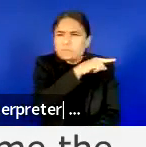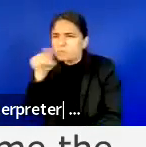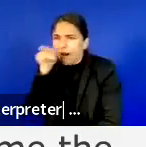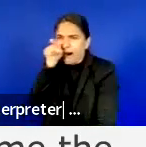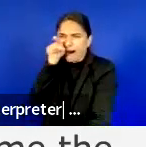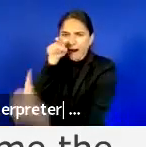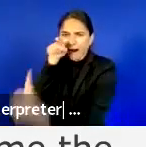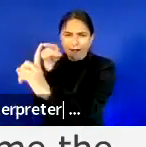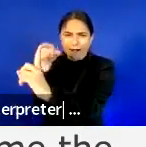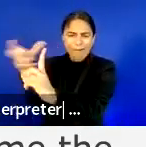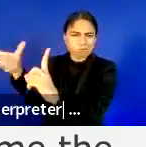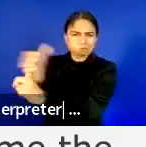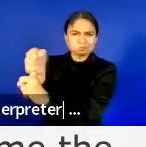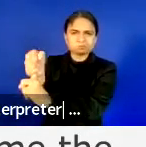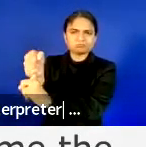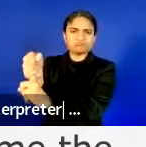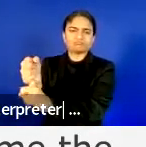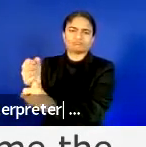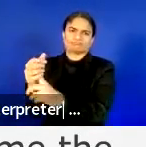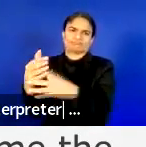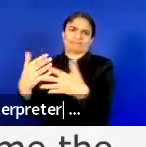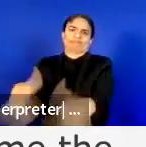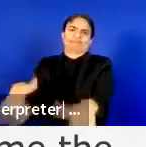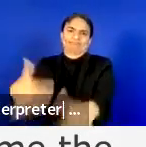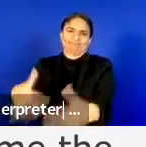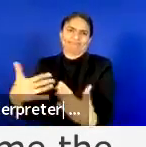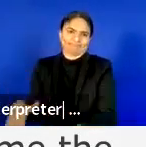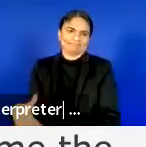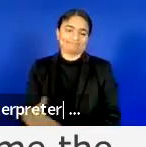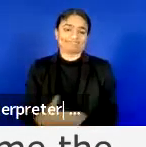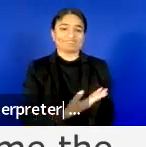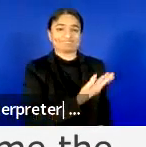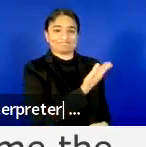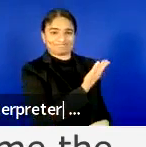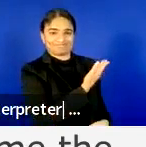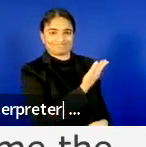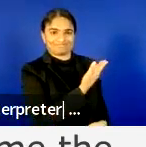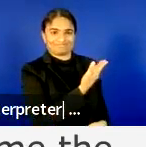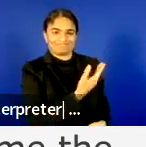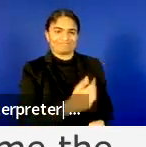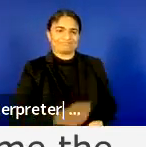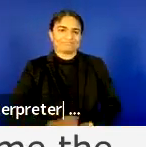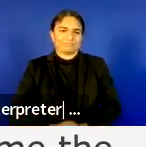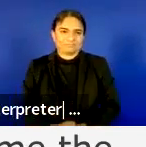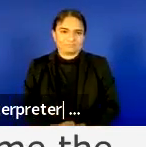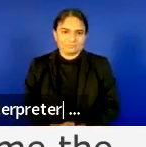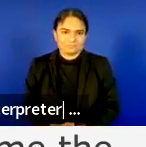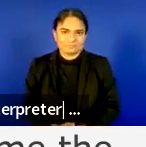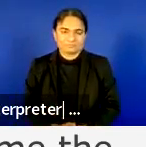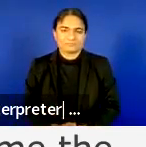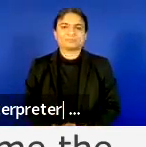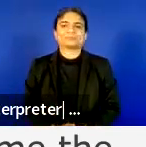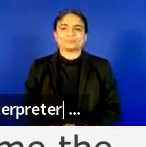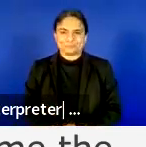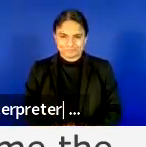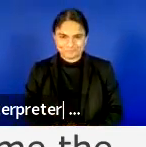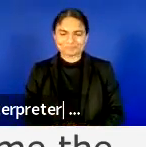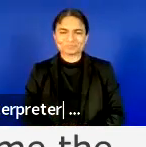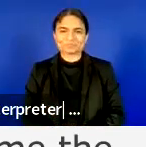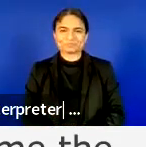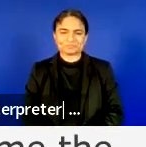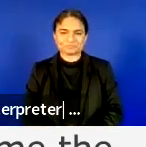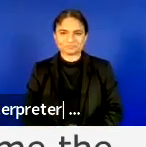Next slide, please. Yeah, so finally, here it is, exploring and